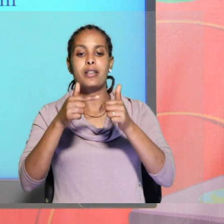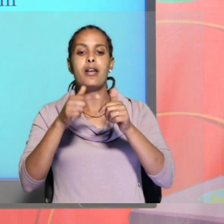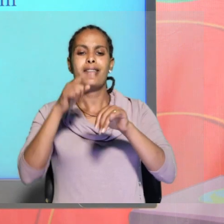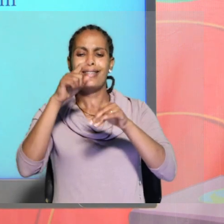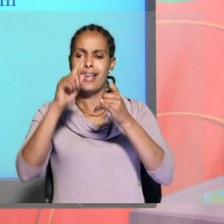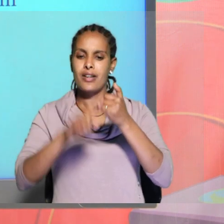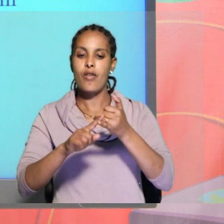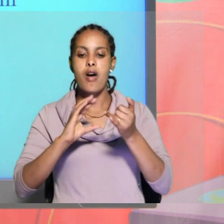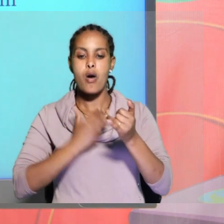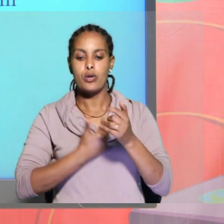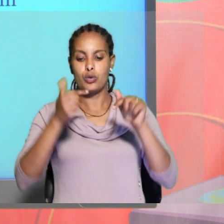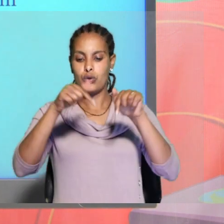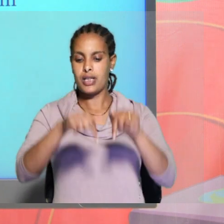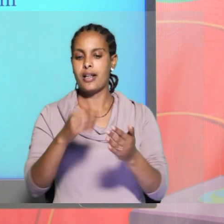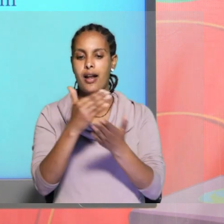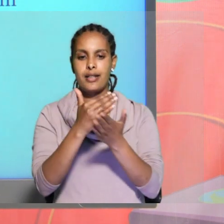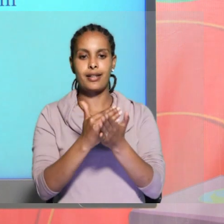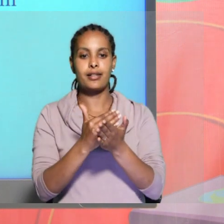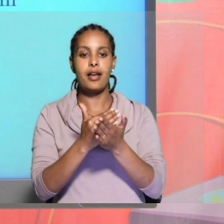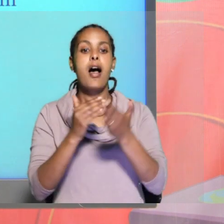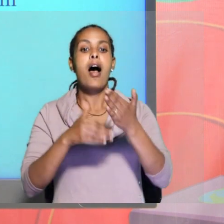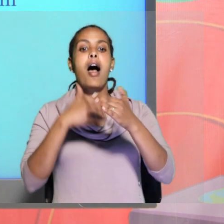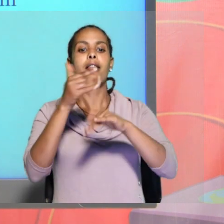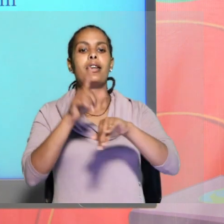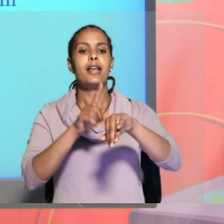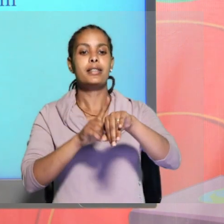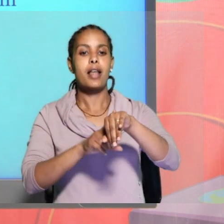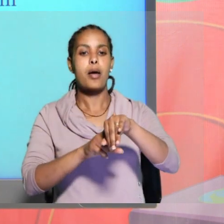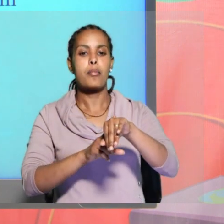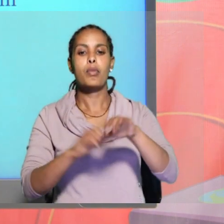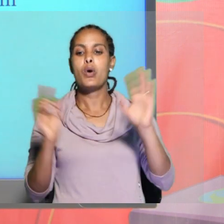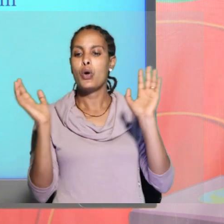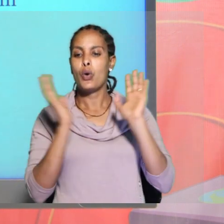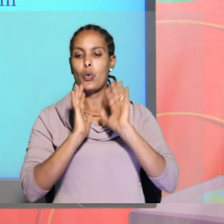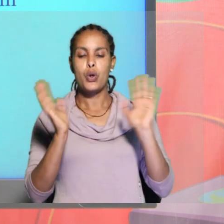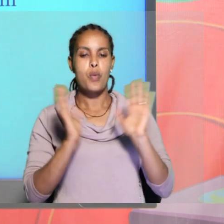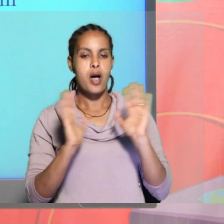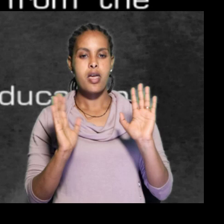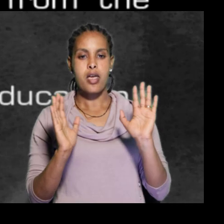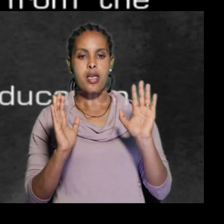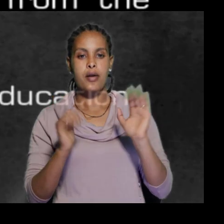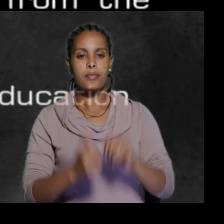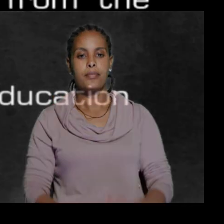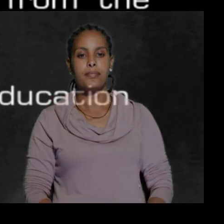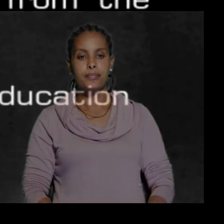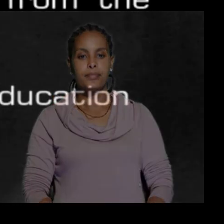to the end of our today's lesson. Until next time, goodbye.